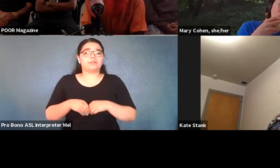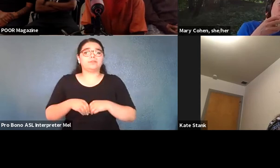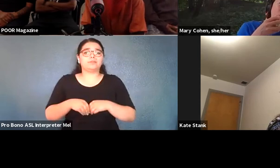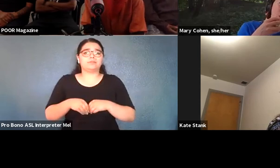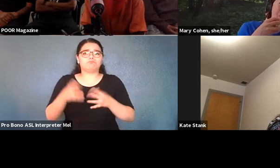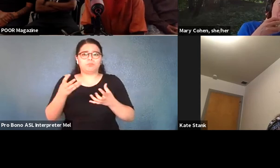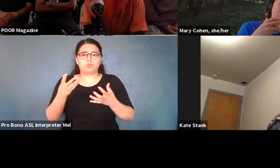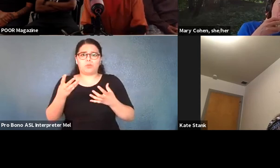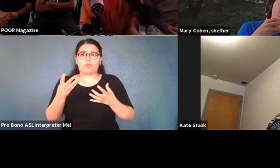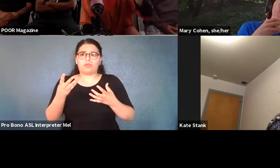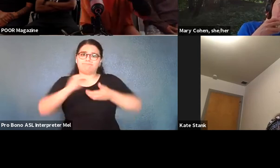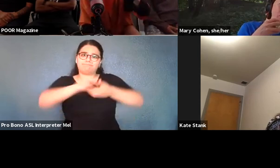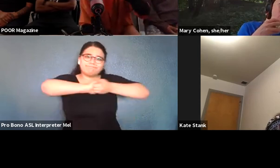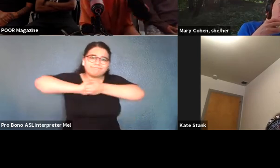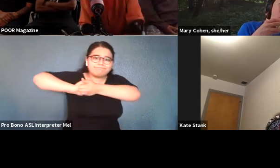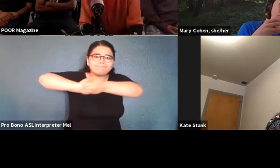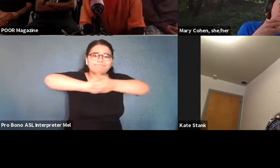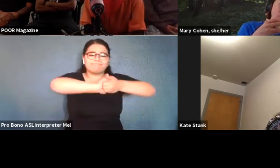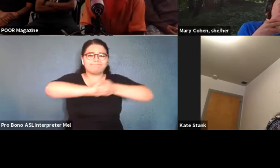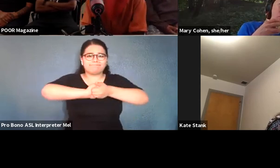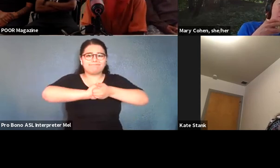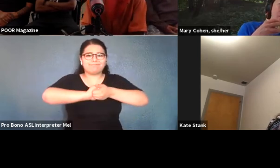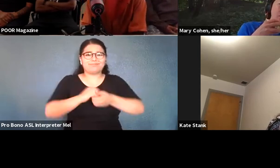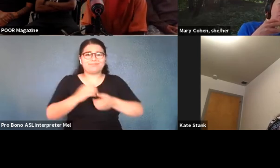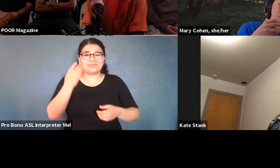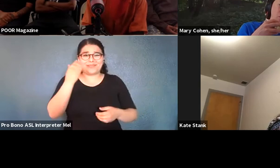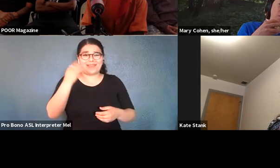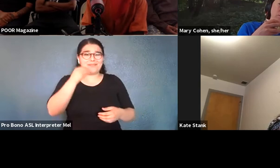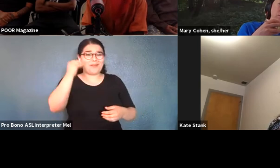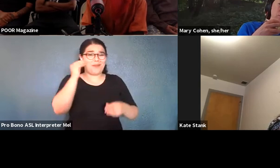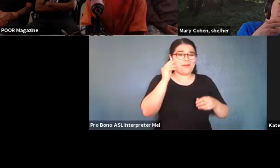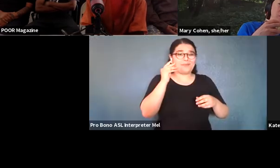our brothers and sisters being swept like we're trash,